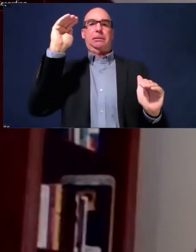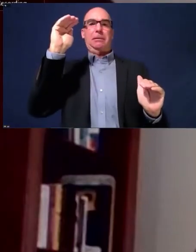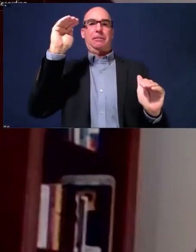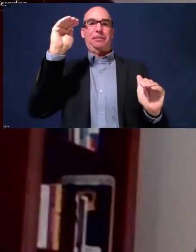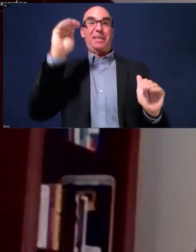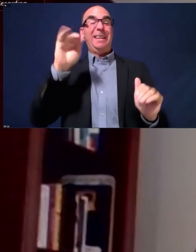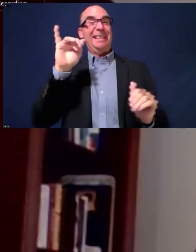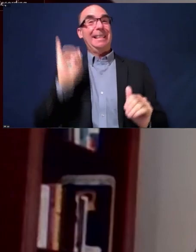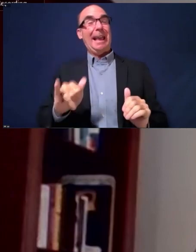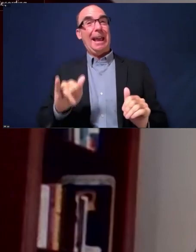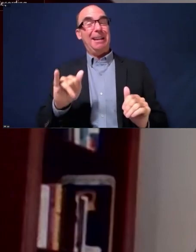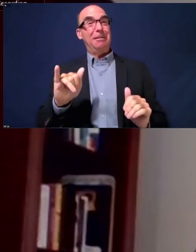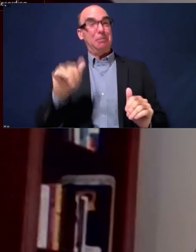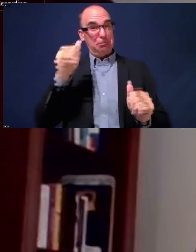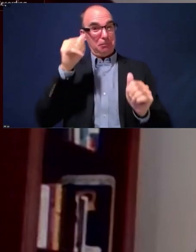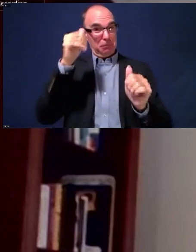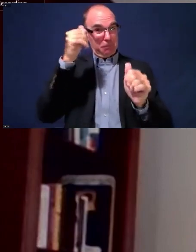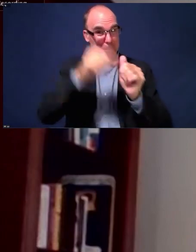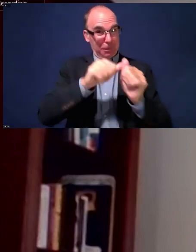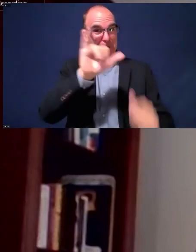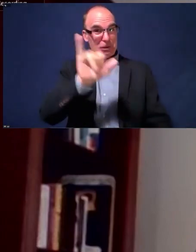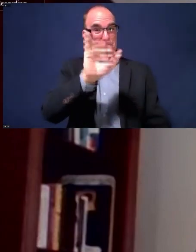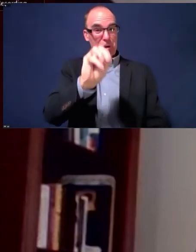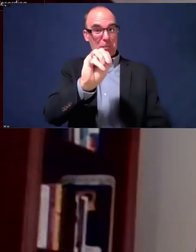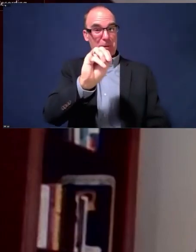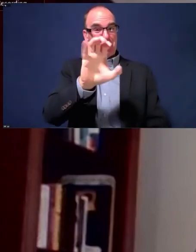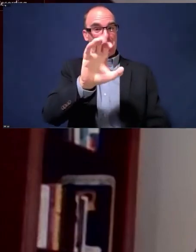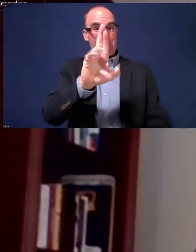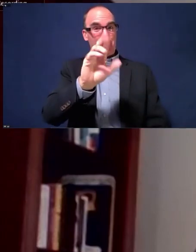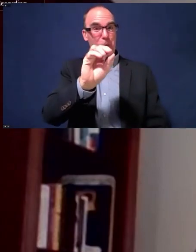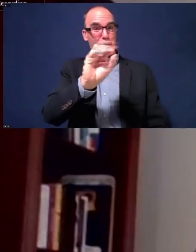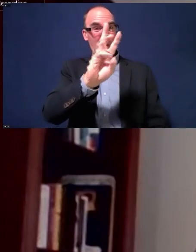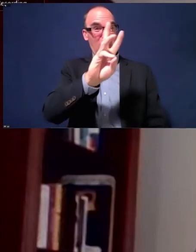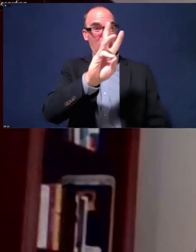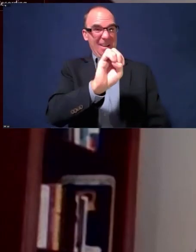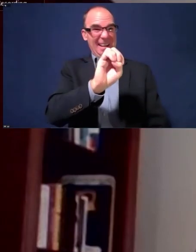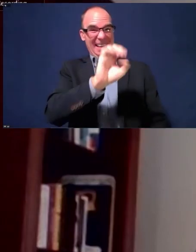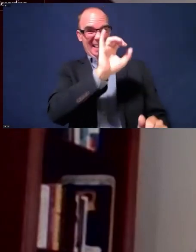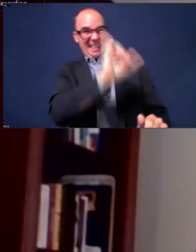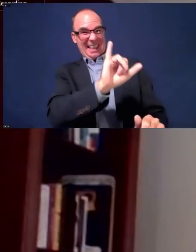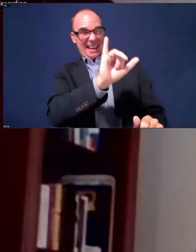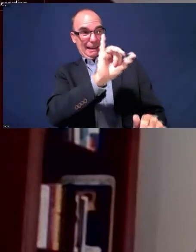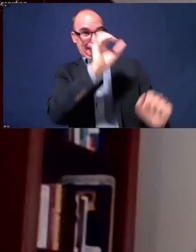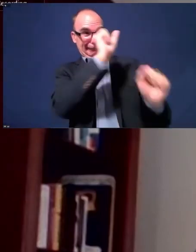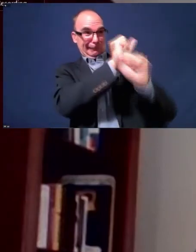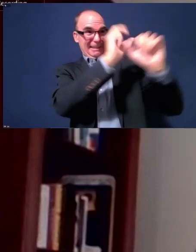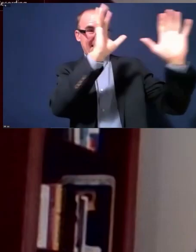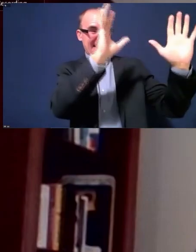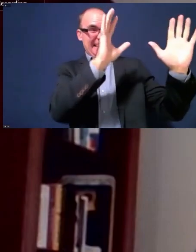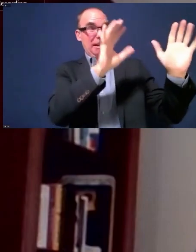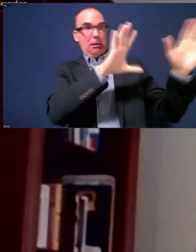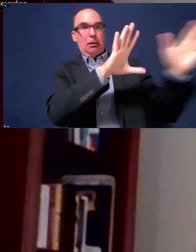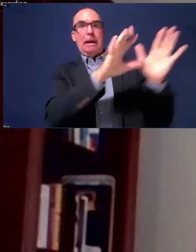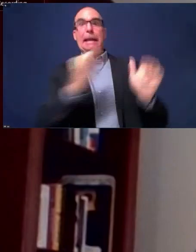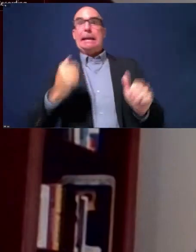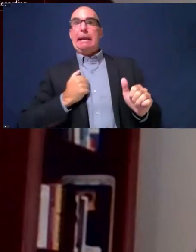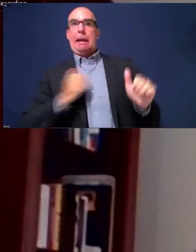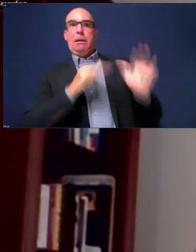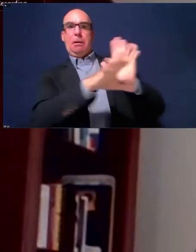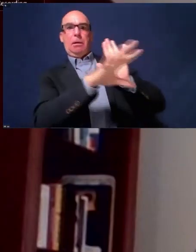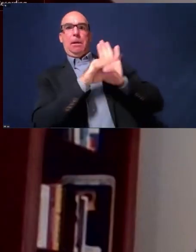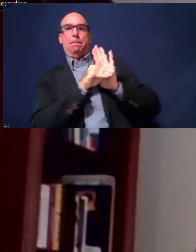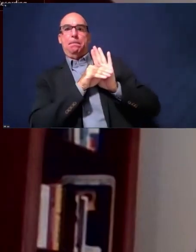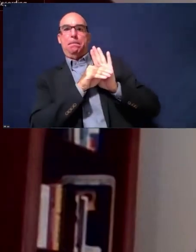Crow. Under the system of Jim Crow, the legally supported system of Jim Crow, Black people